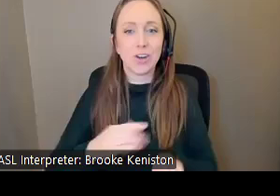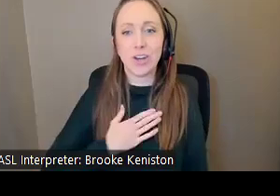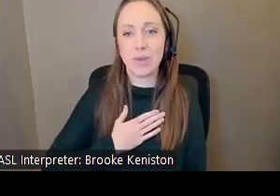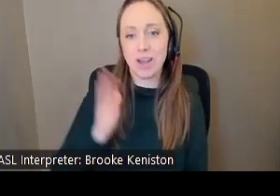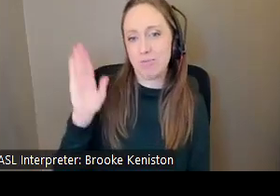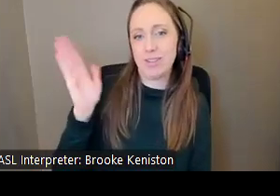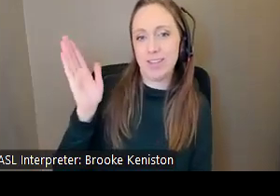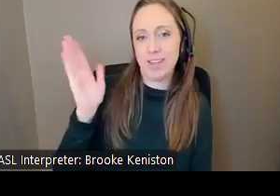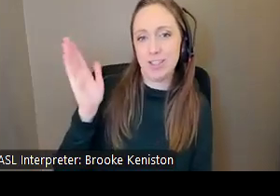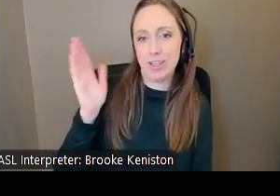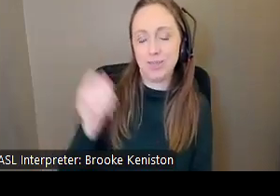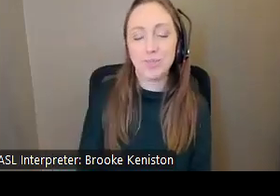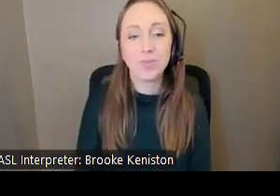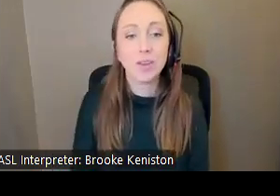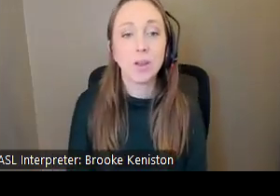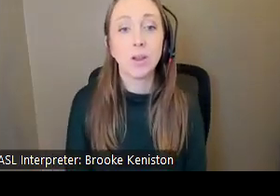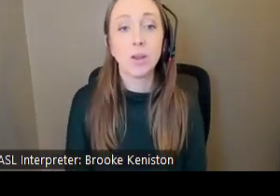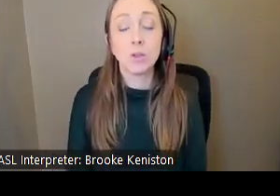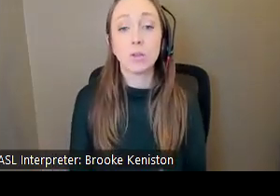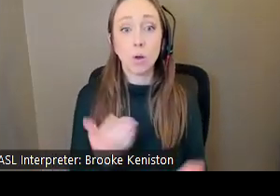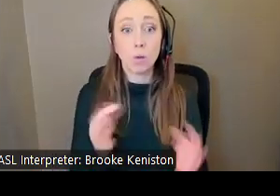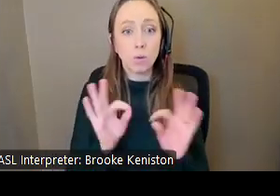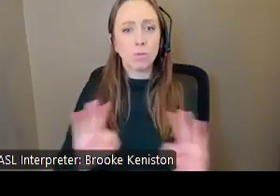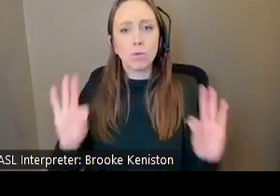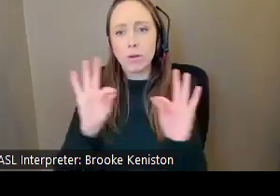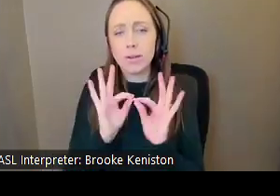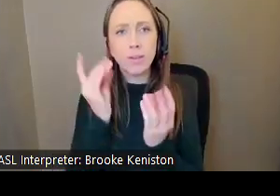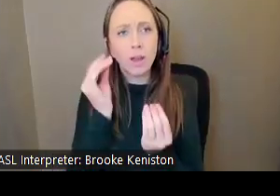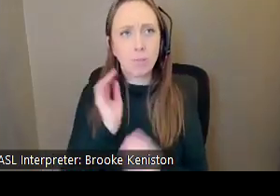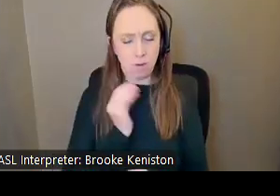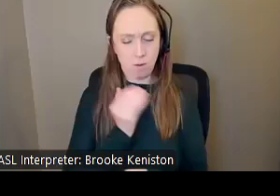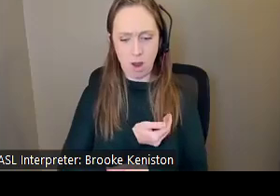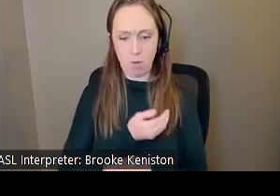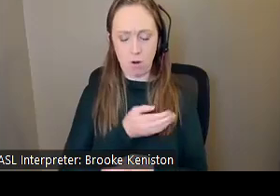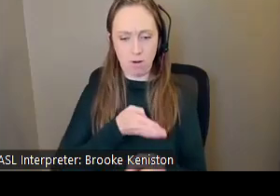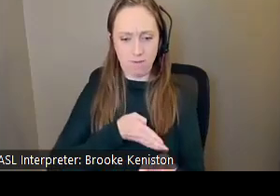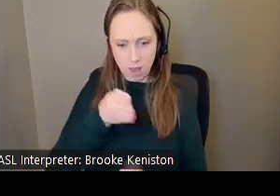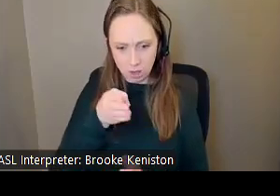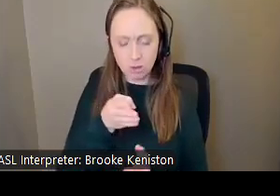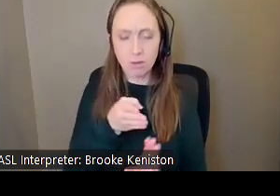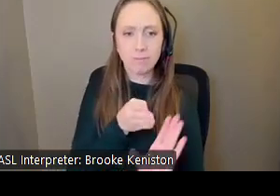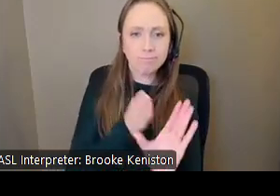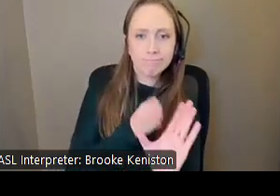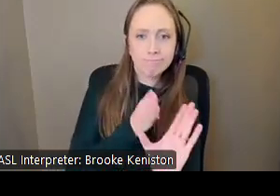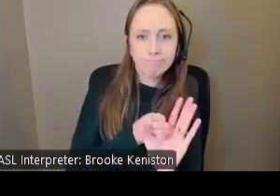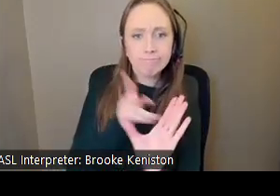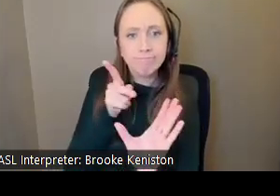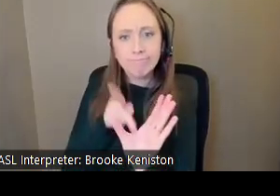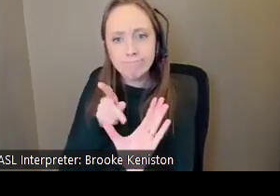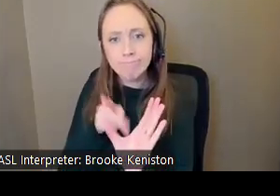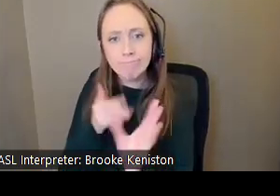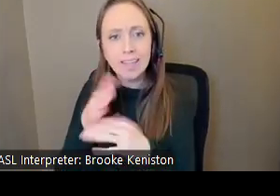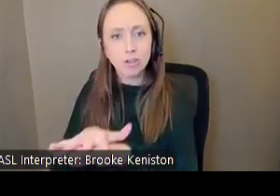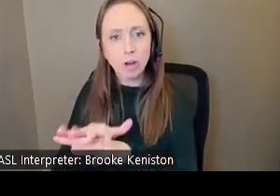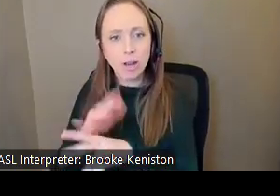invitation for you today is to think about our field, whether you're in psychiatry, psychology, or integrated care, about